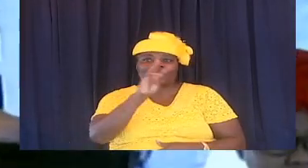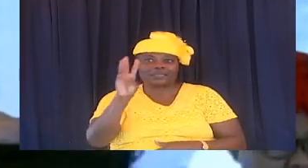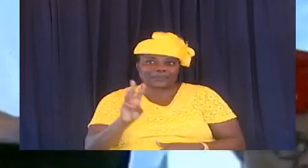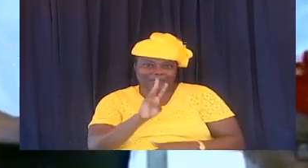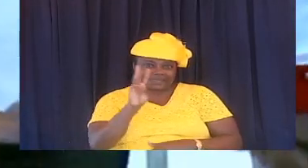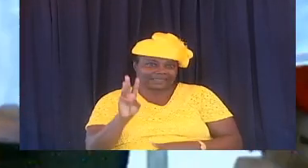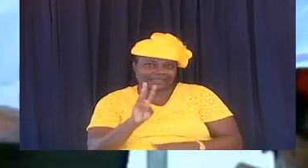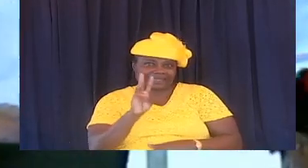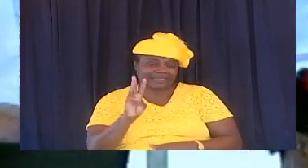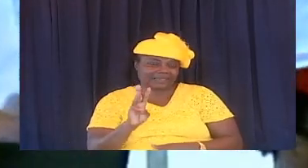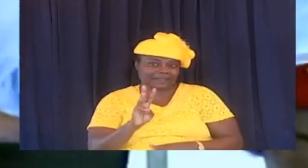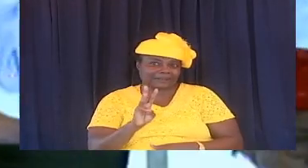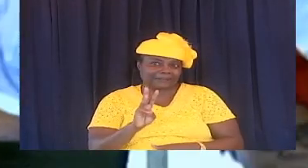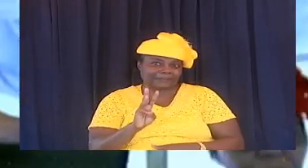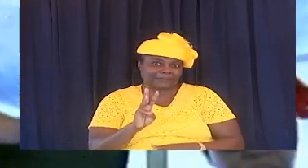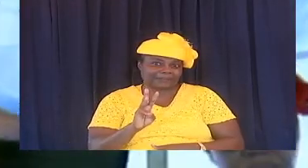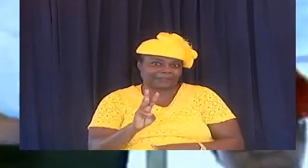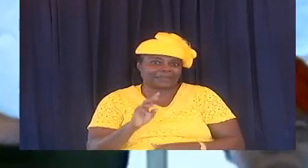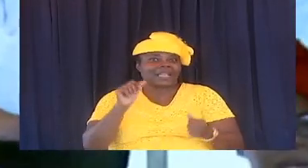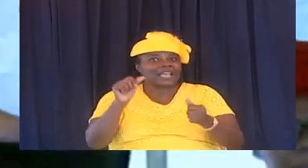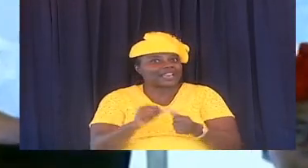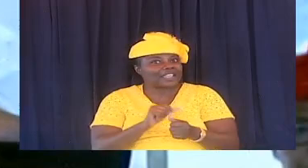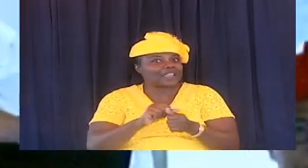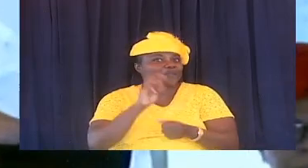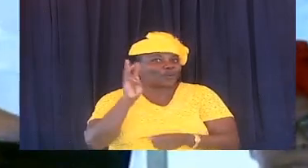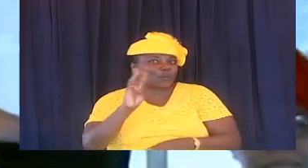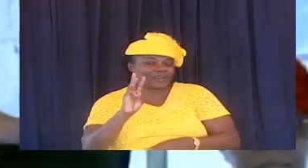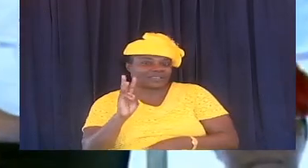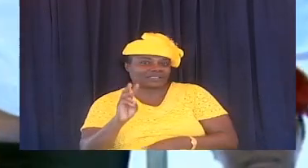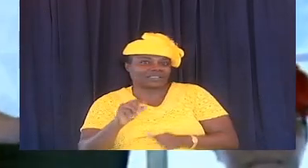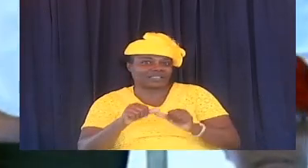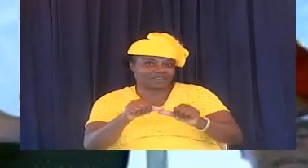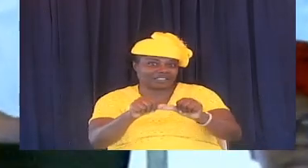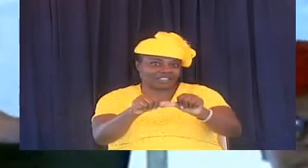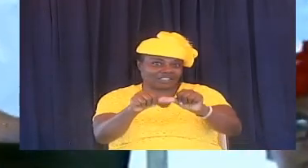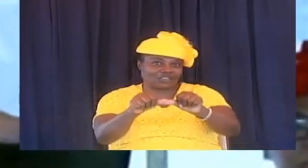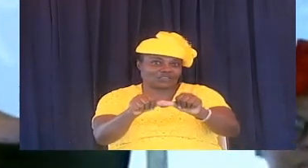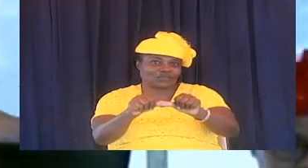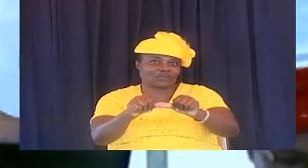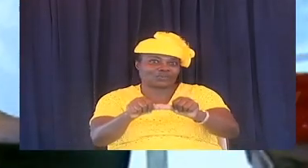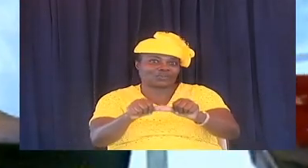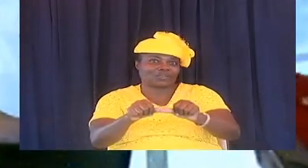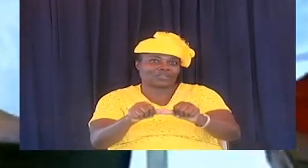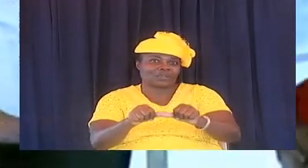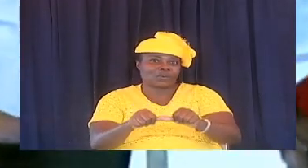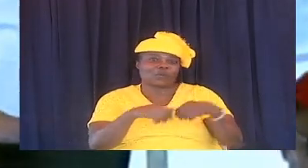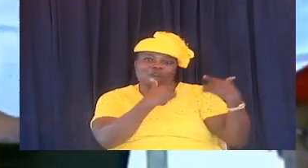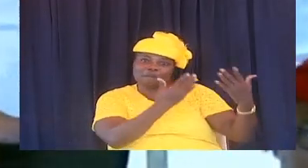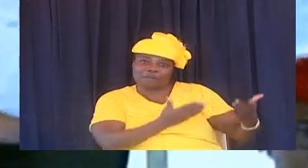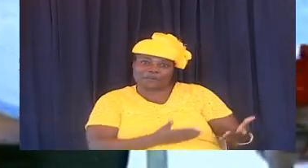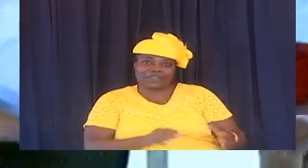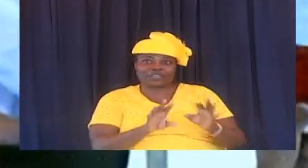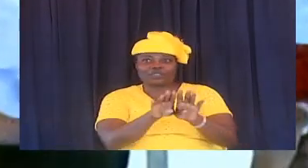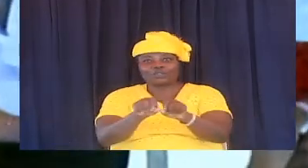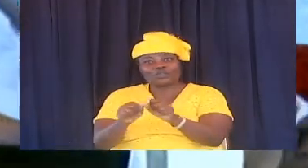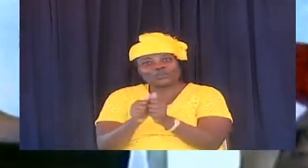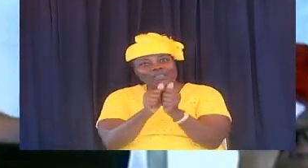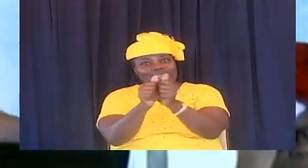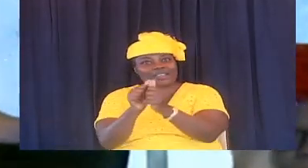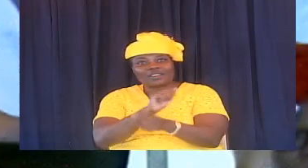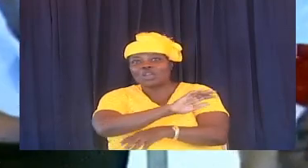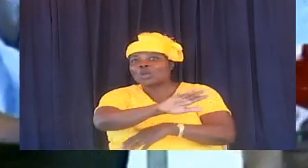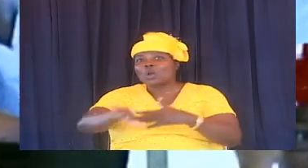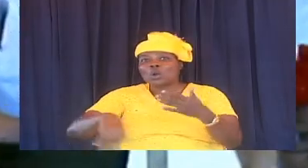Wednesday, amen, and every Wednesday going forward. So we have brought together all the different times